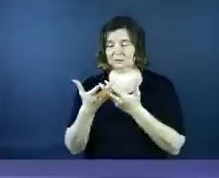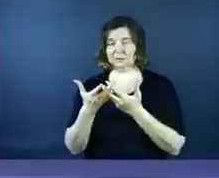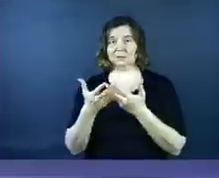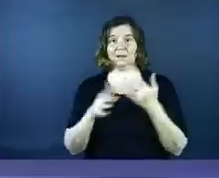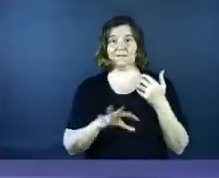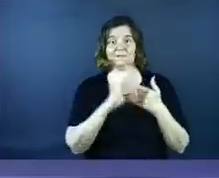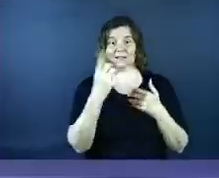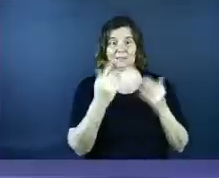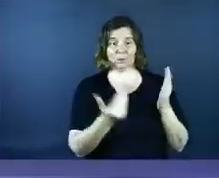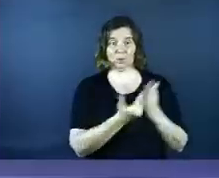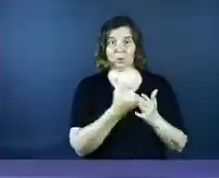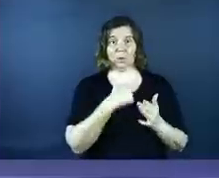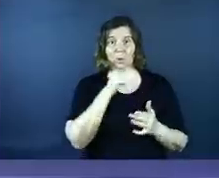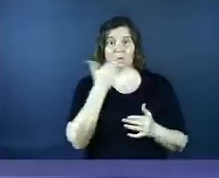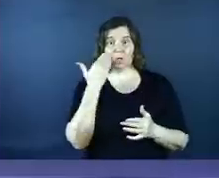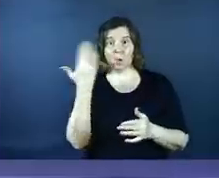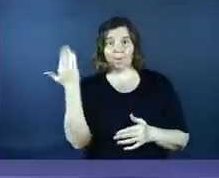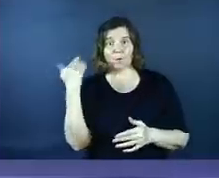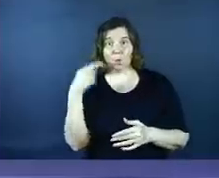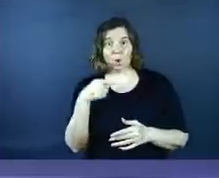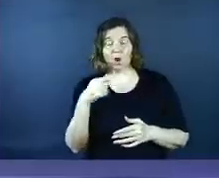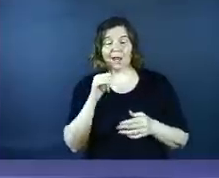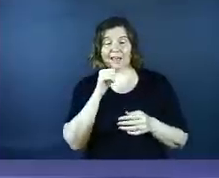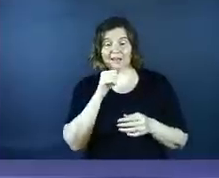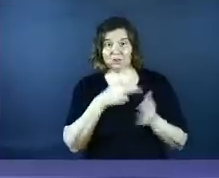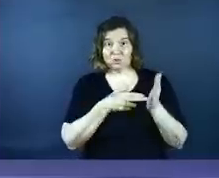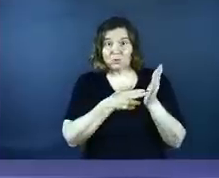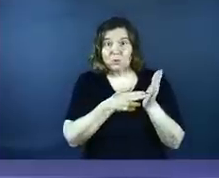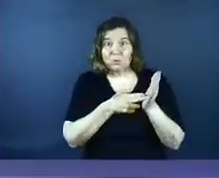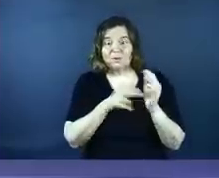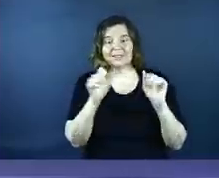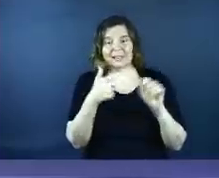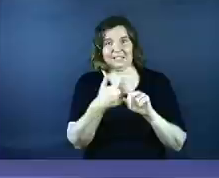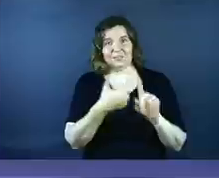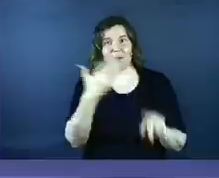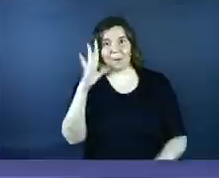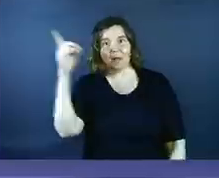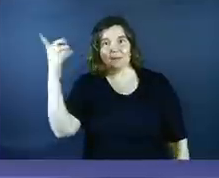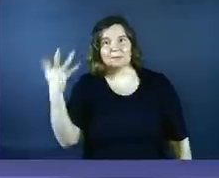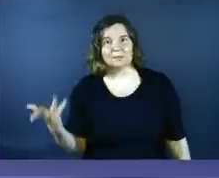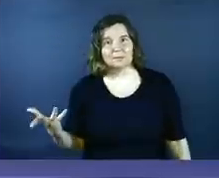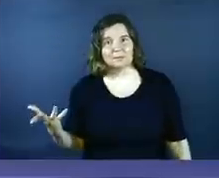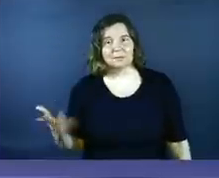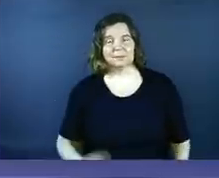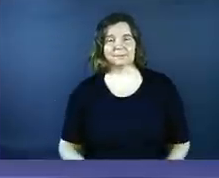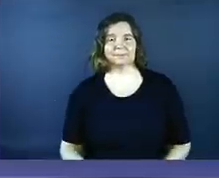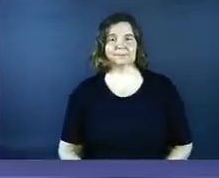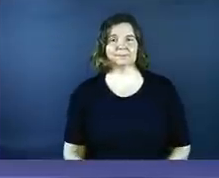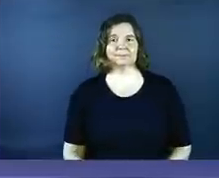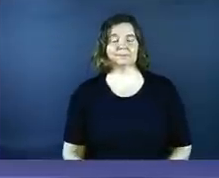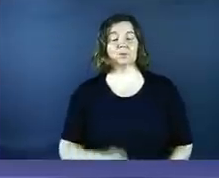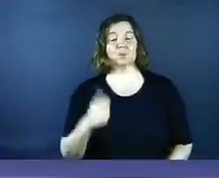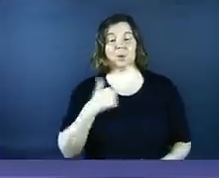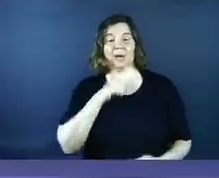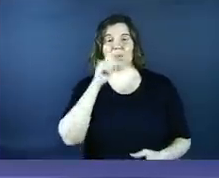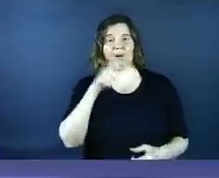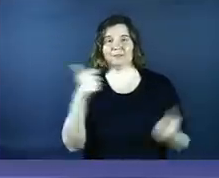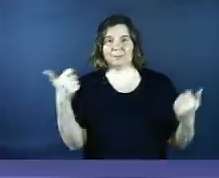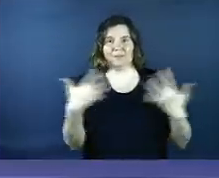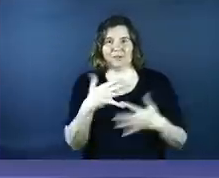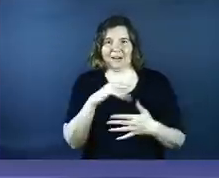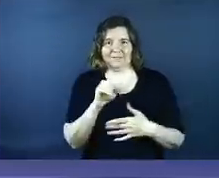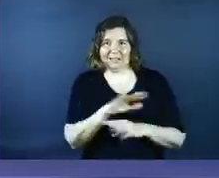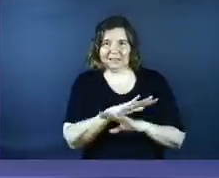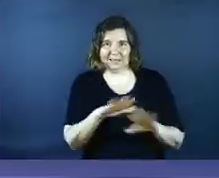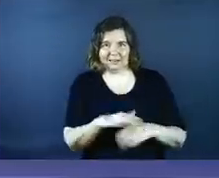uncovers something new that we didn't know before, and it is true, it came from God. And so I don't have to be afraid of it.